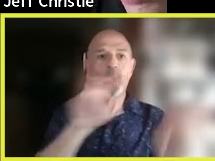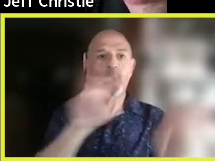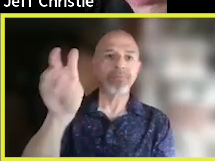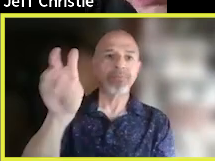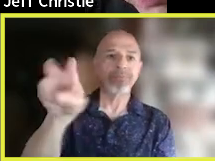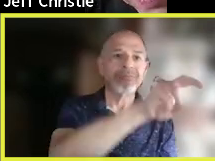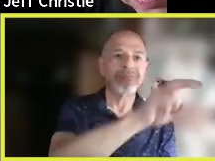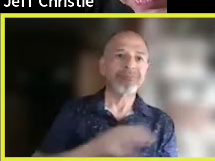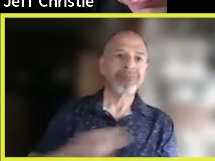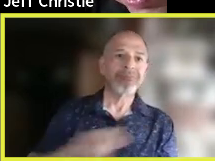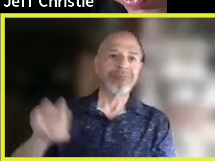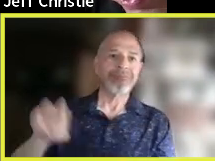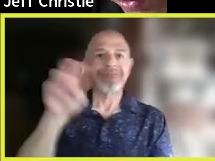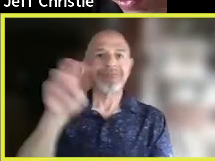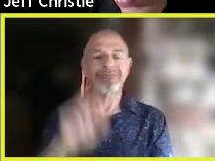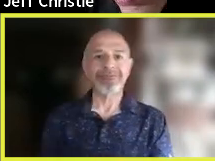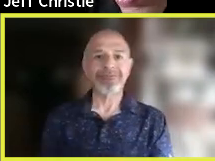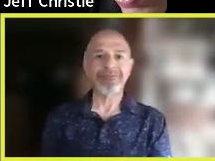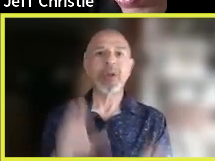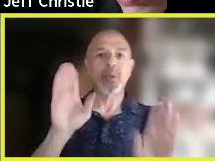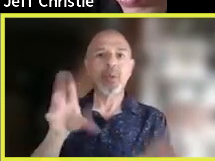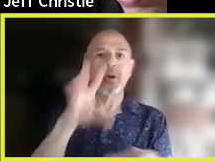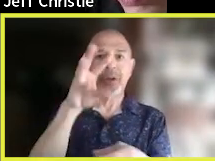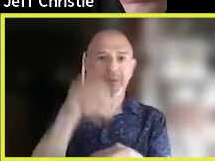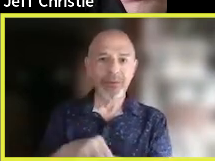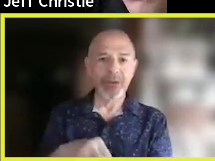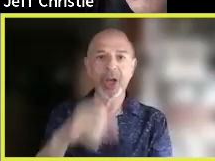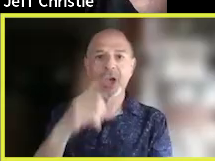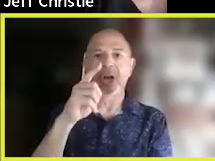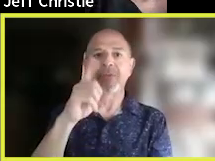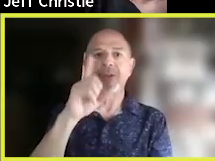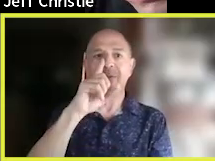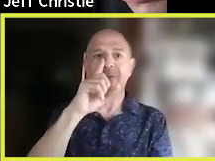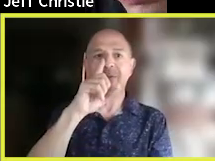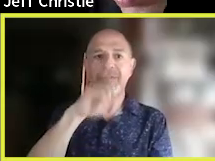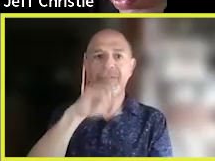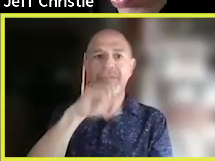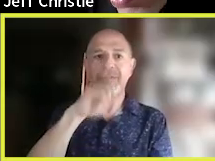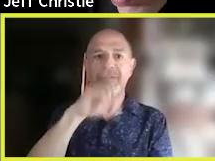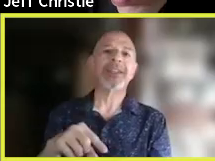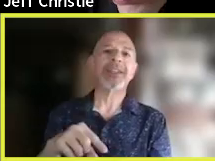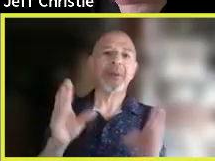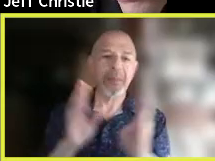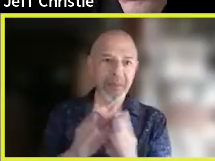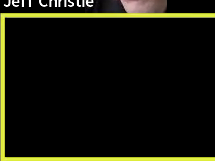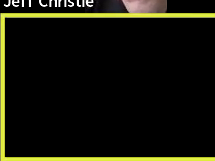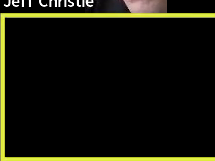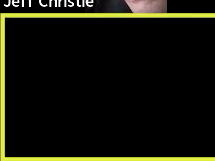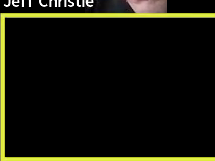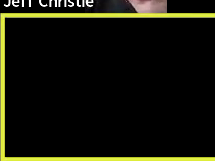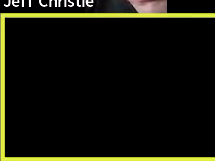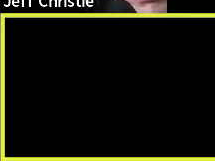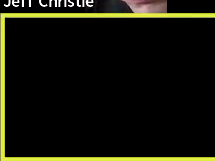representative in the what is it? The room of representative, whatever you call it. We go in there and we have a